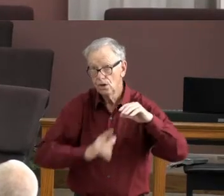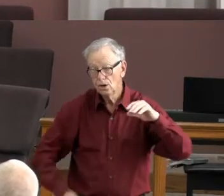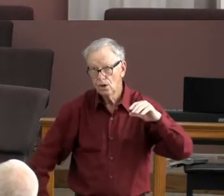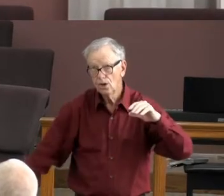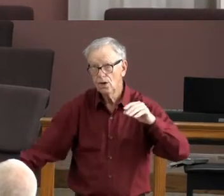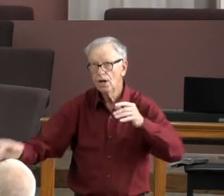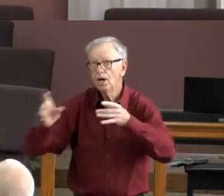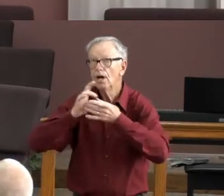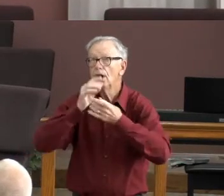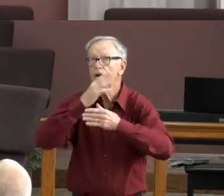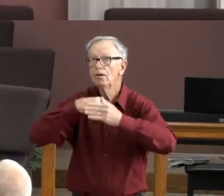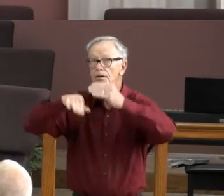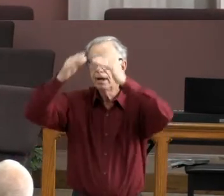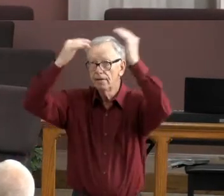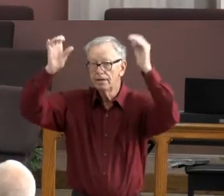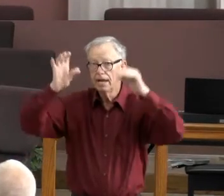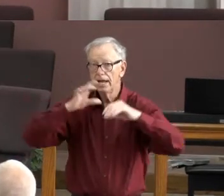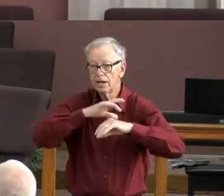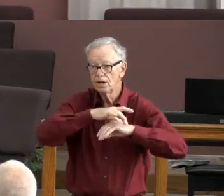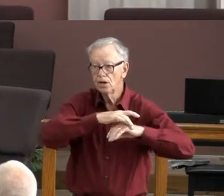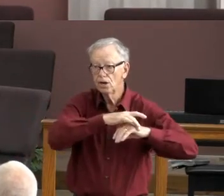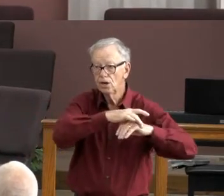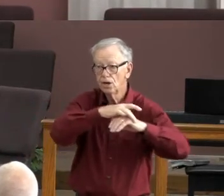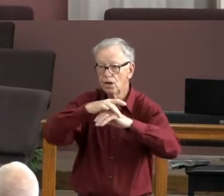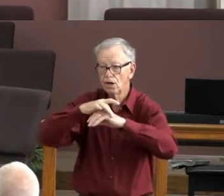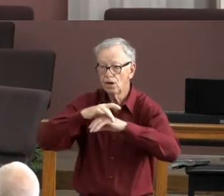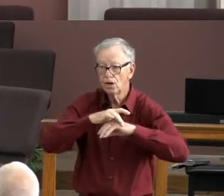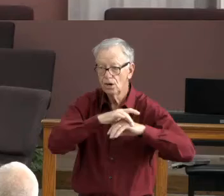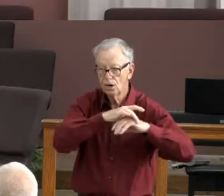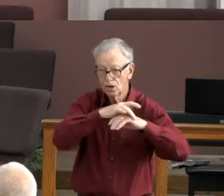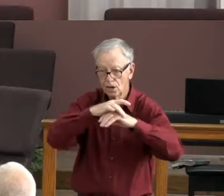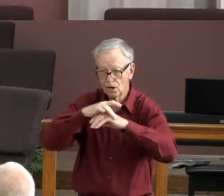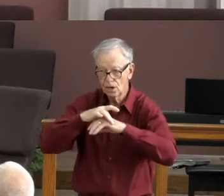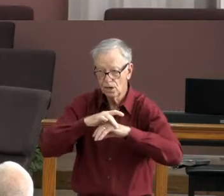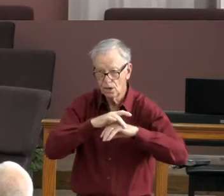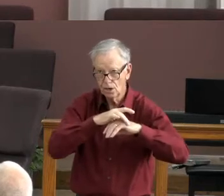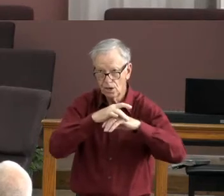earth. Lord of heaven and